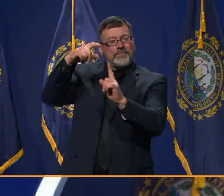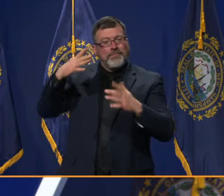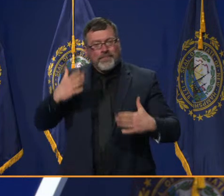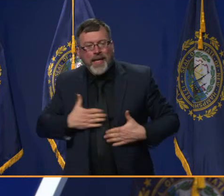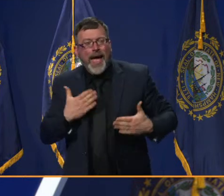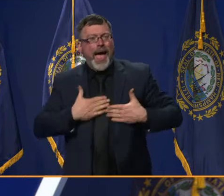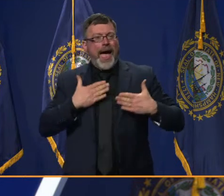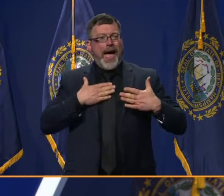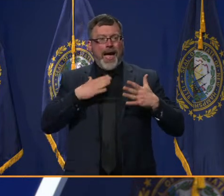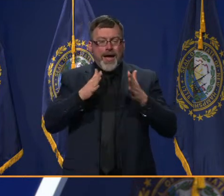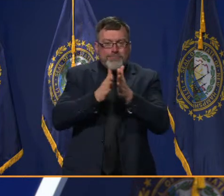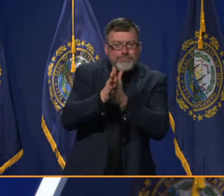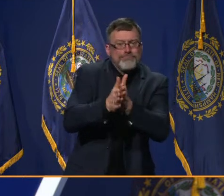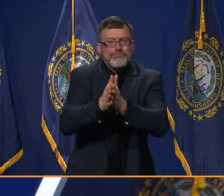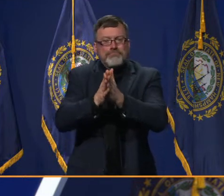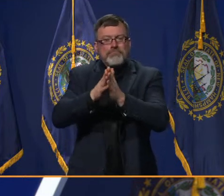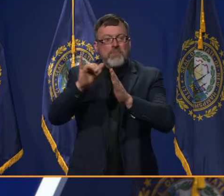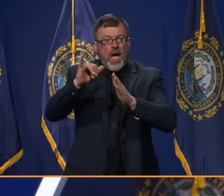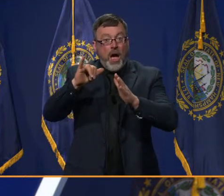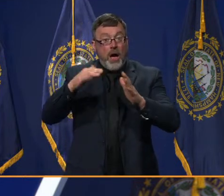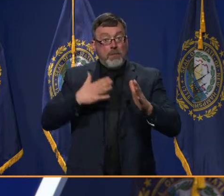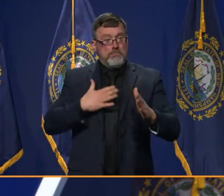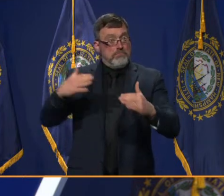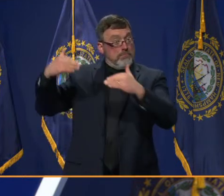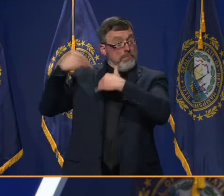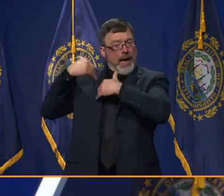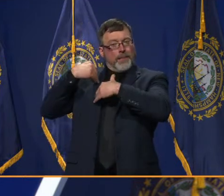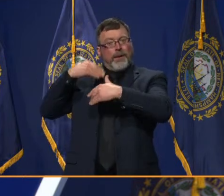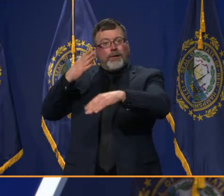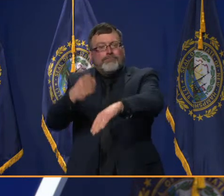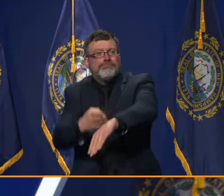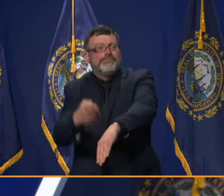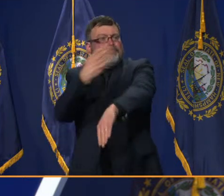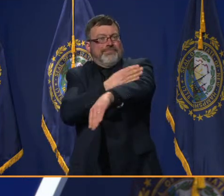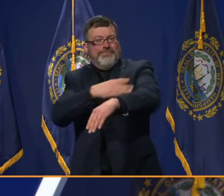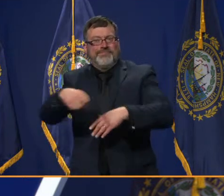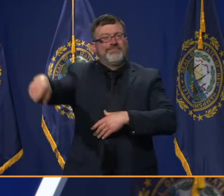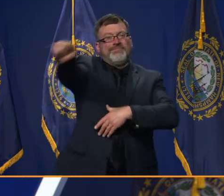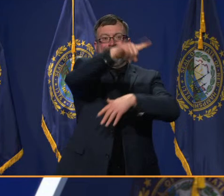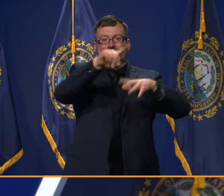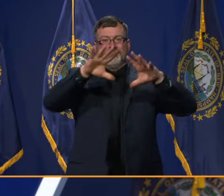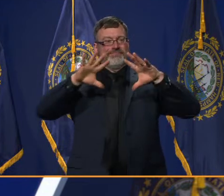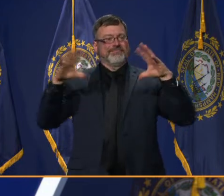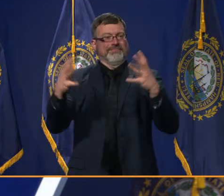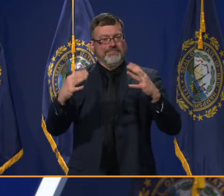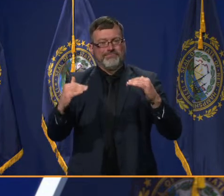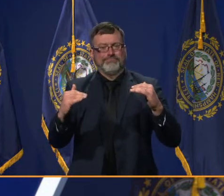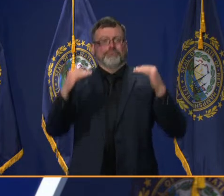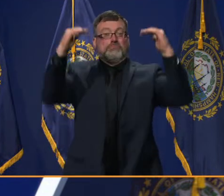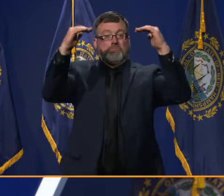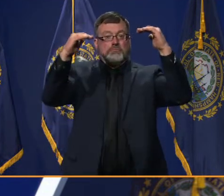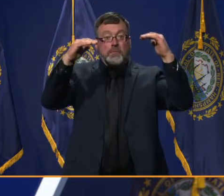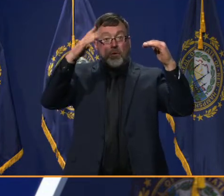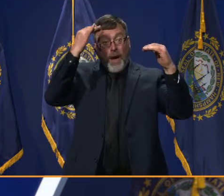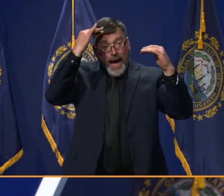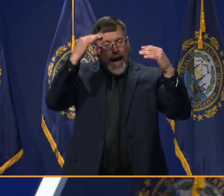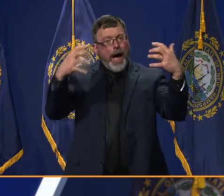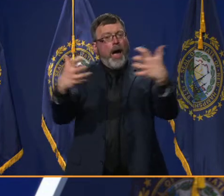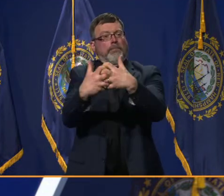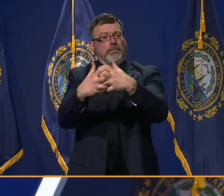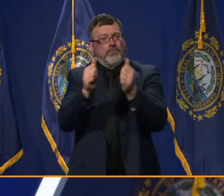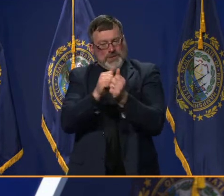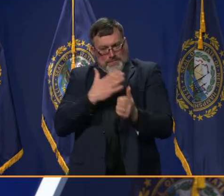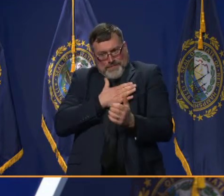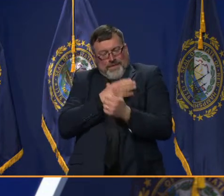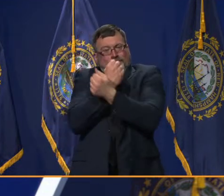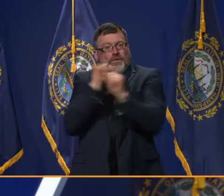responsibility to the greater good can coexist with the personal freedoms and independence granted to us by the founding fathers, that's